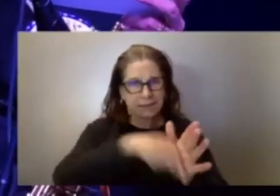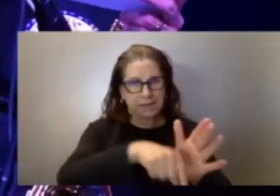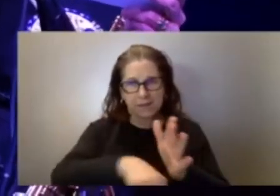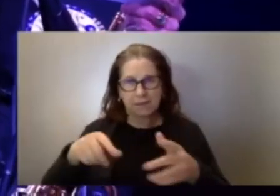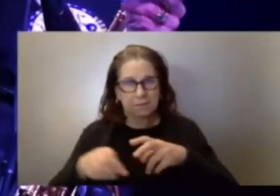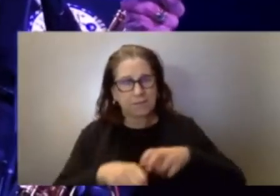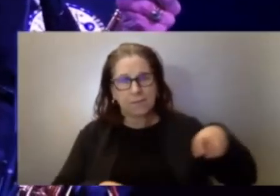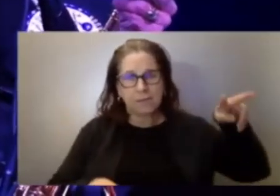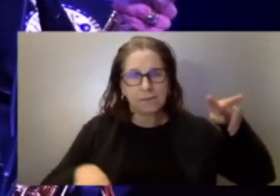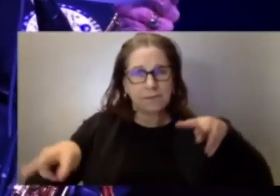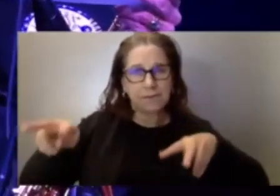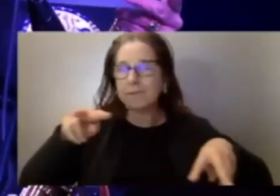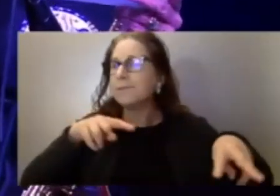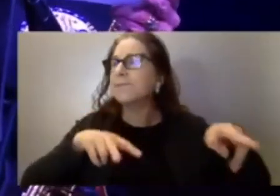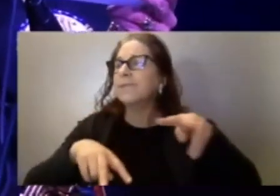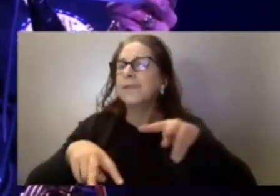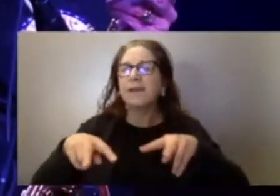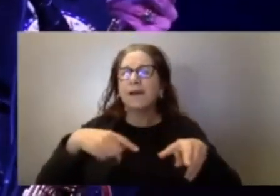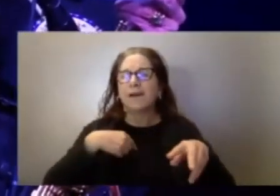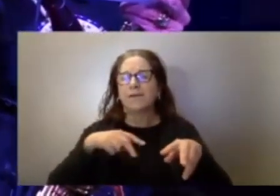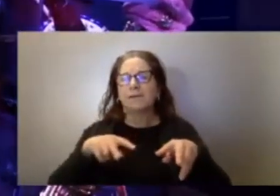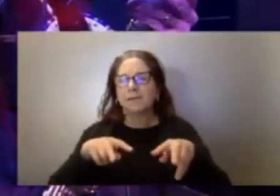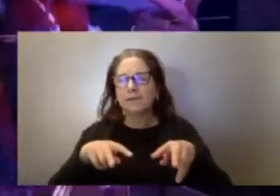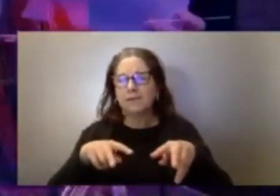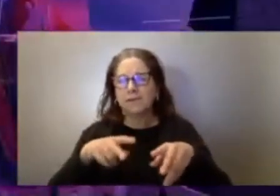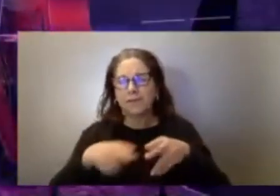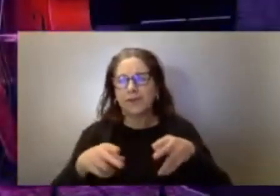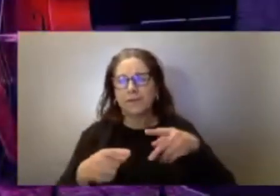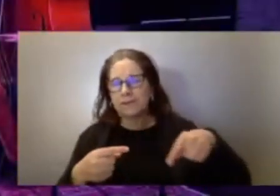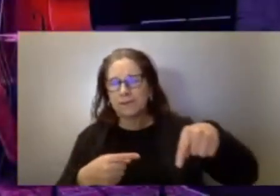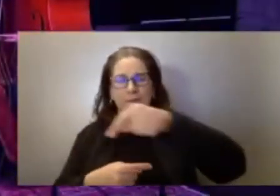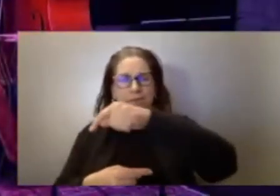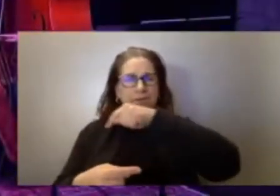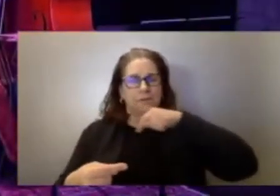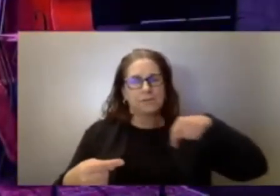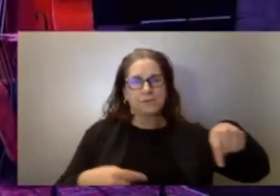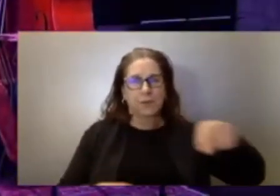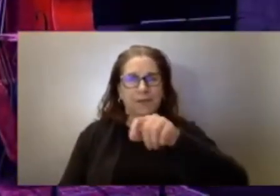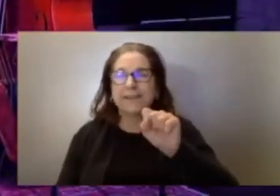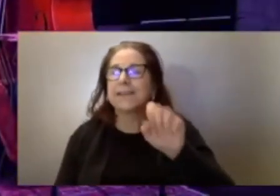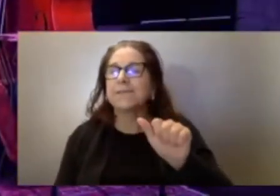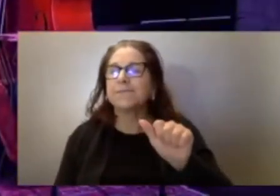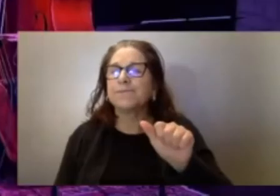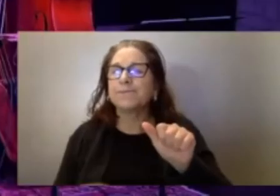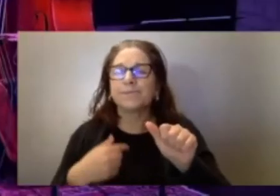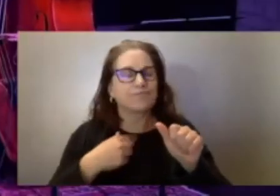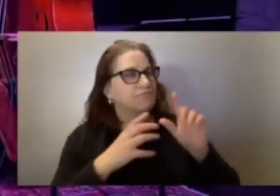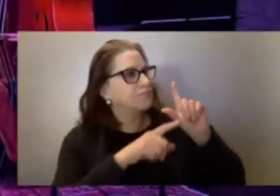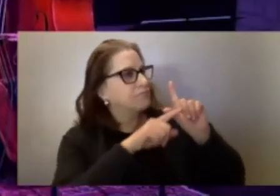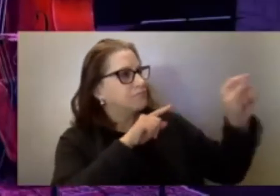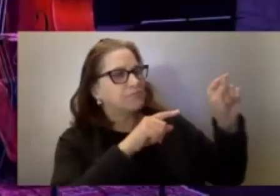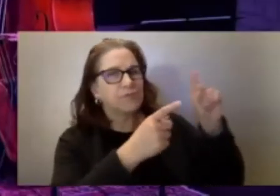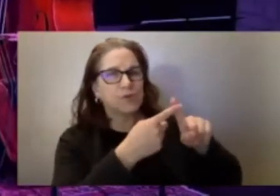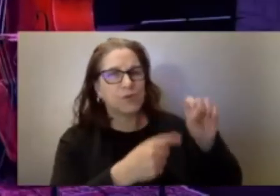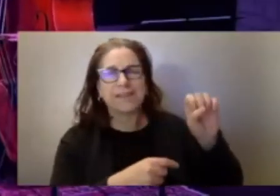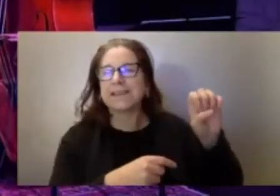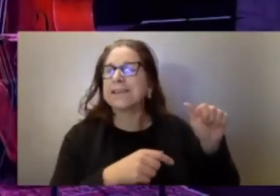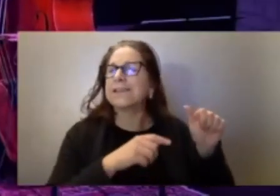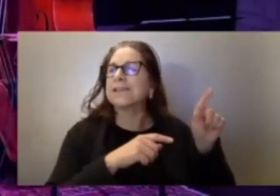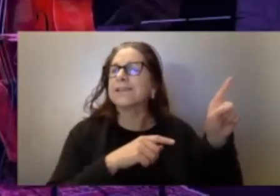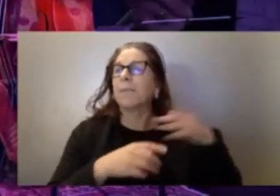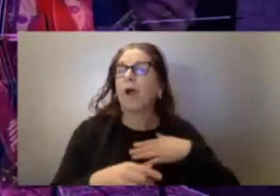toward the sea. I linger out over the sea and my soul's guardian who has been with me through the stories of my being says,